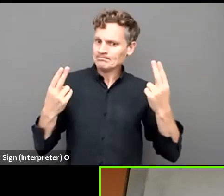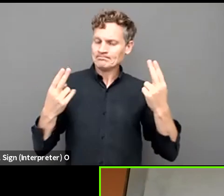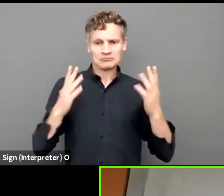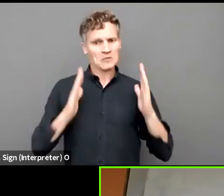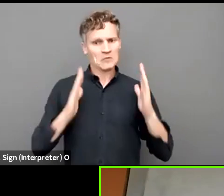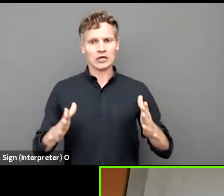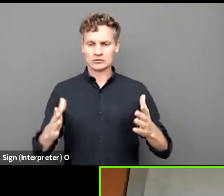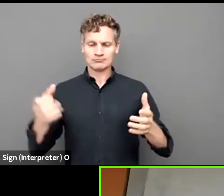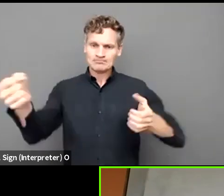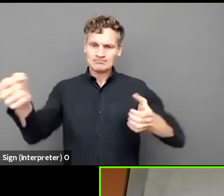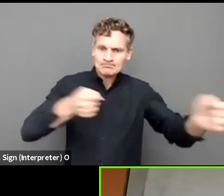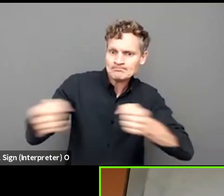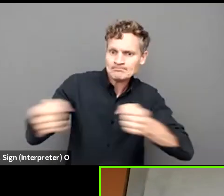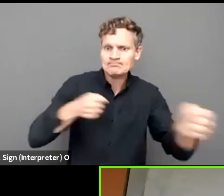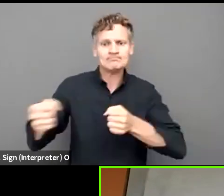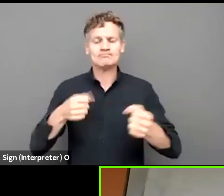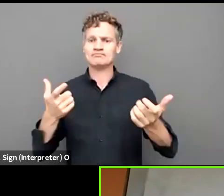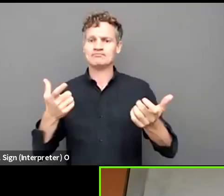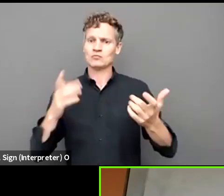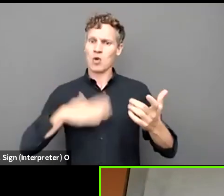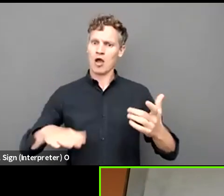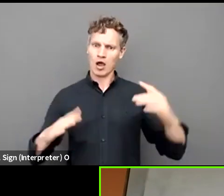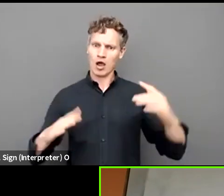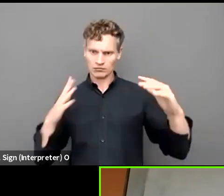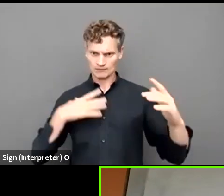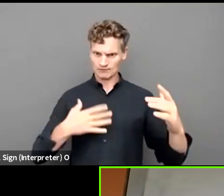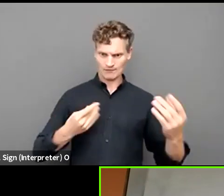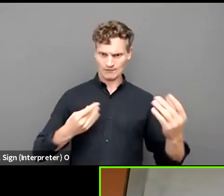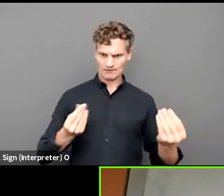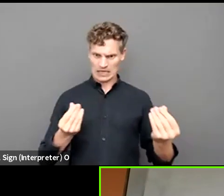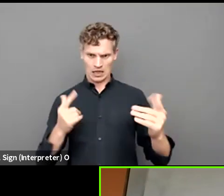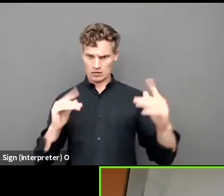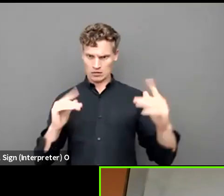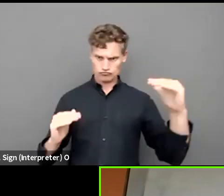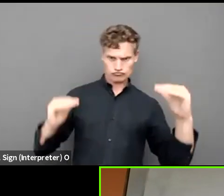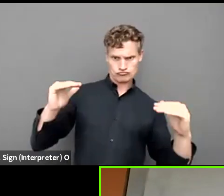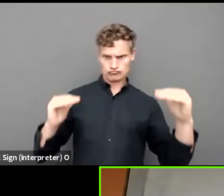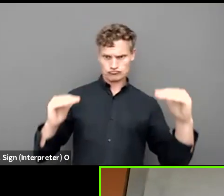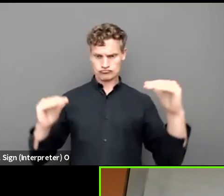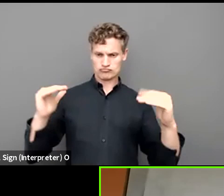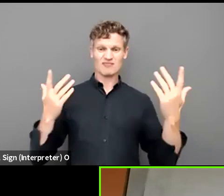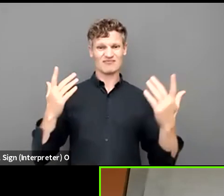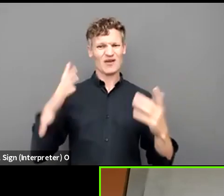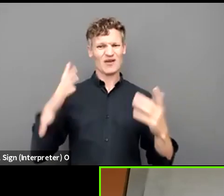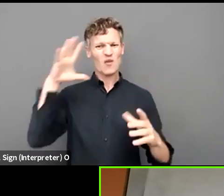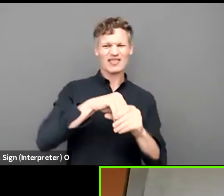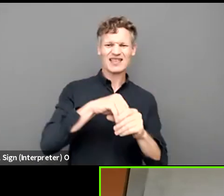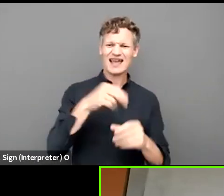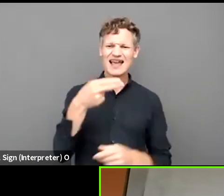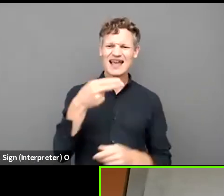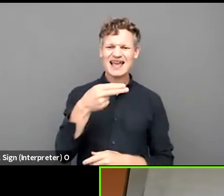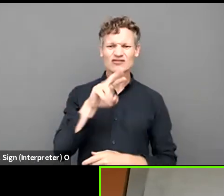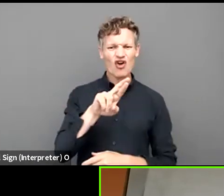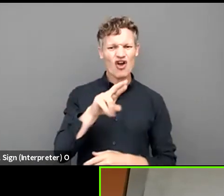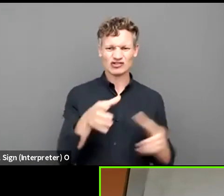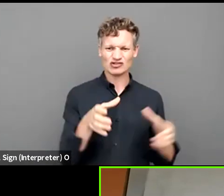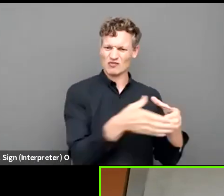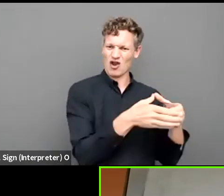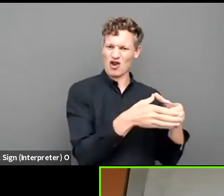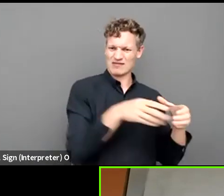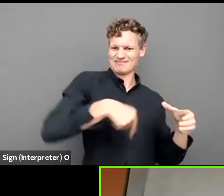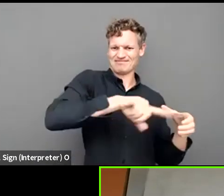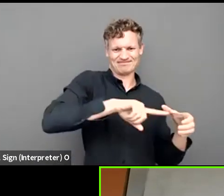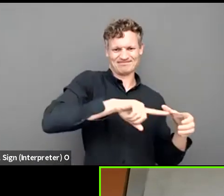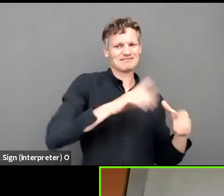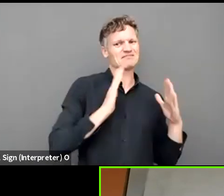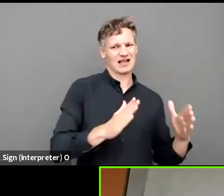recruiting systems, you know, that we set up. And I have to say, on a personal note, it's also a little bit about this